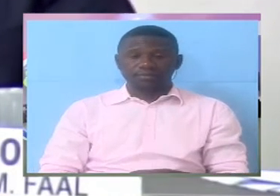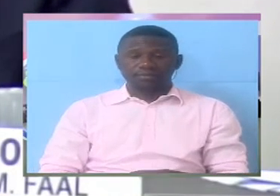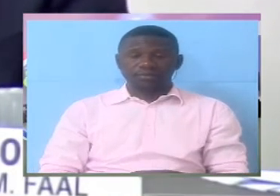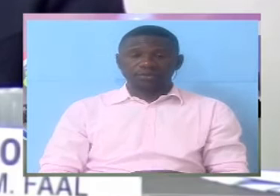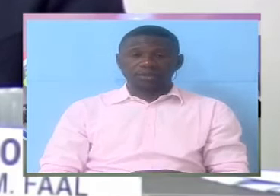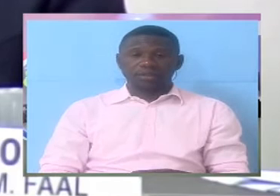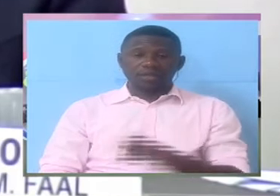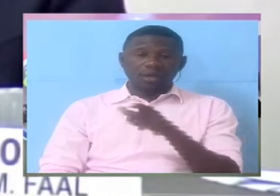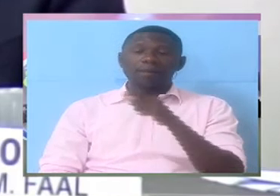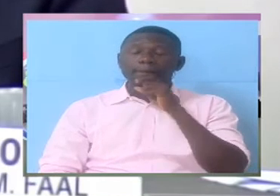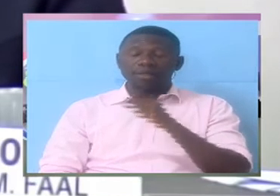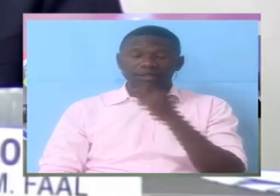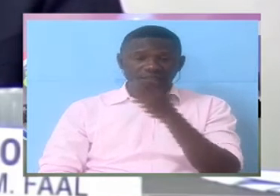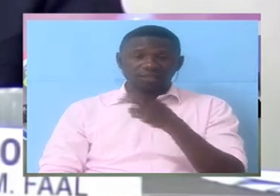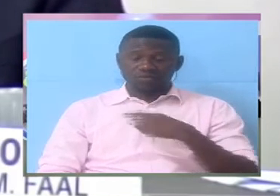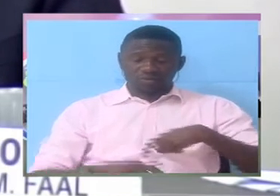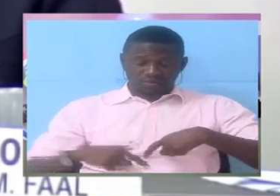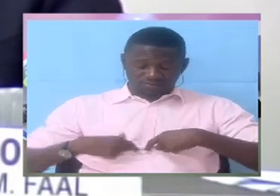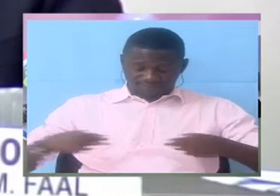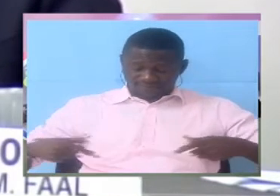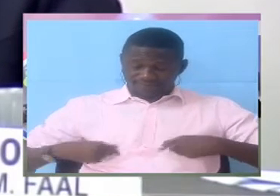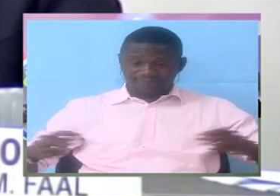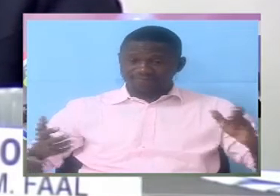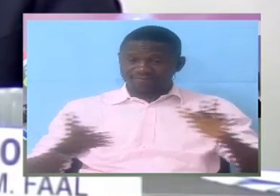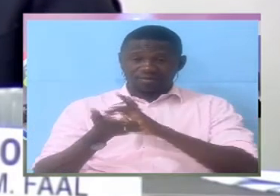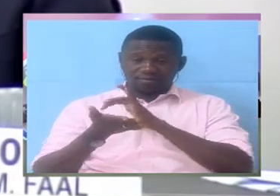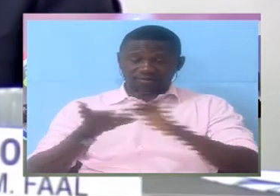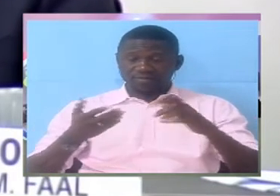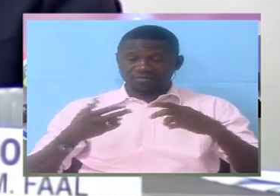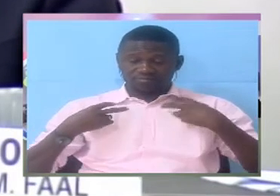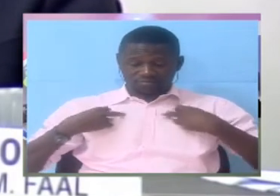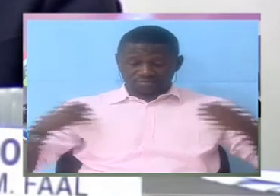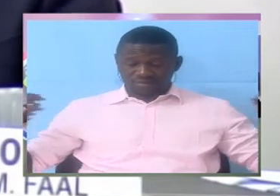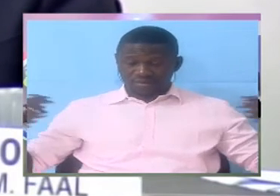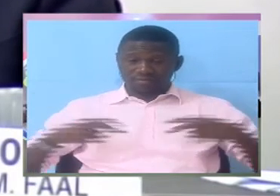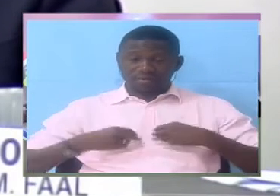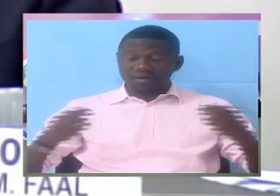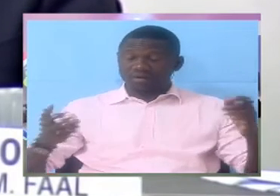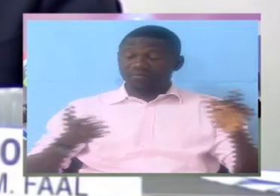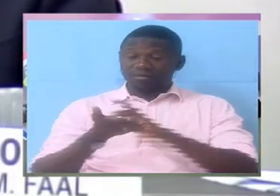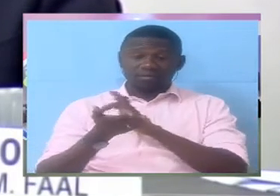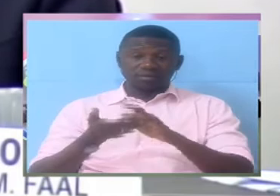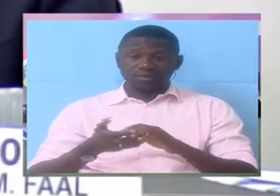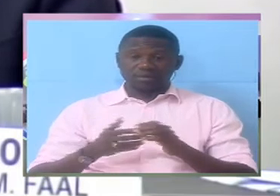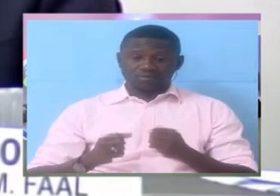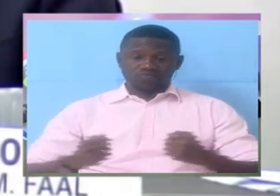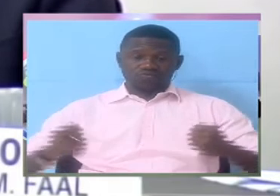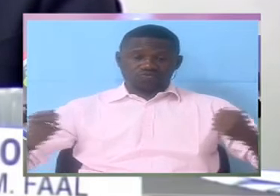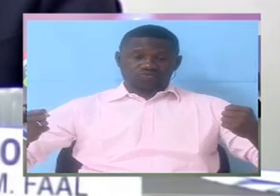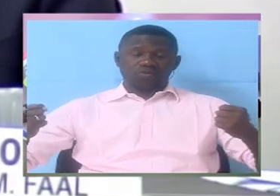was stripped naked. Ya wura ko abaya wulu nyame. He's a big man. Mo bale mu.